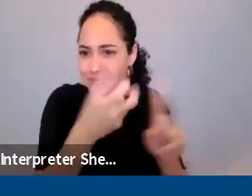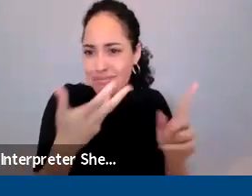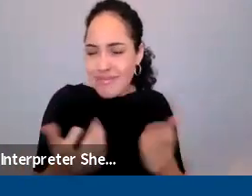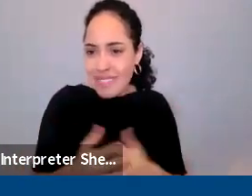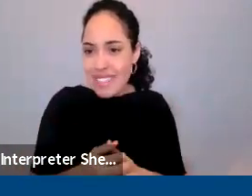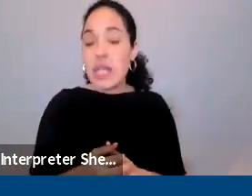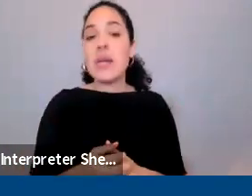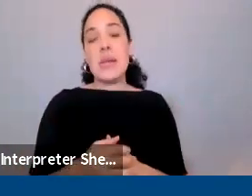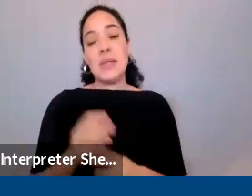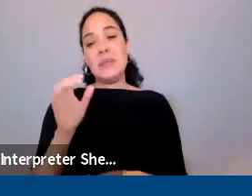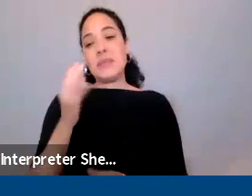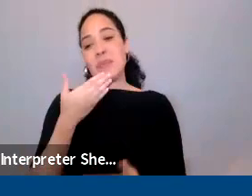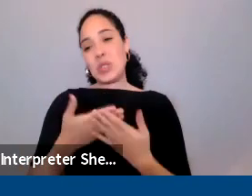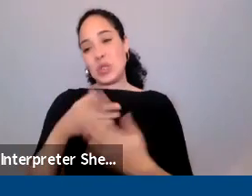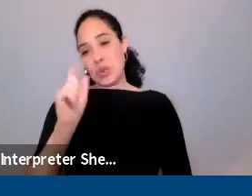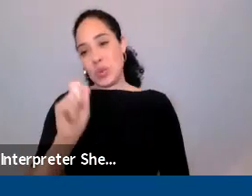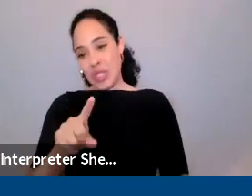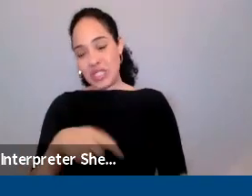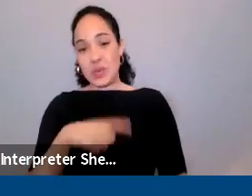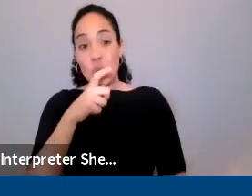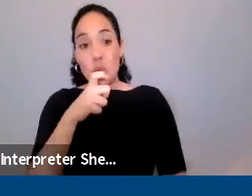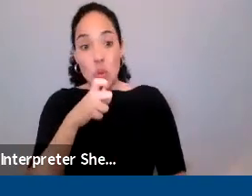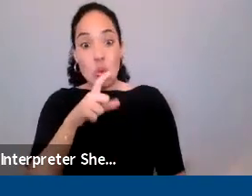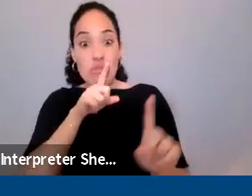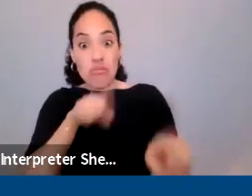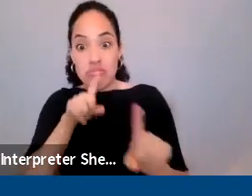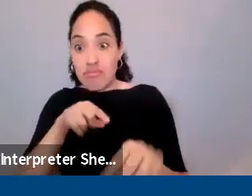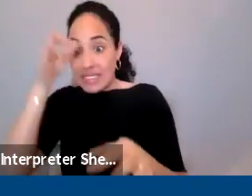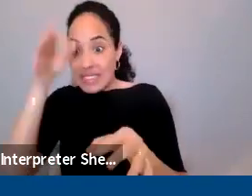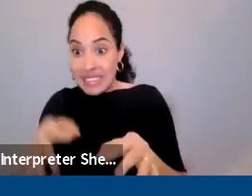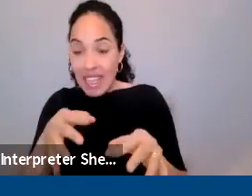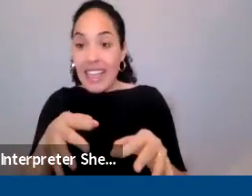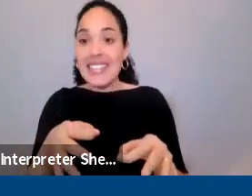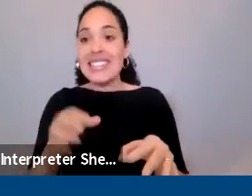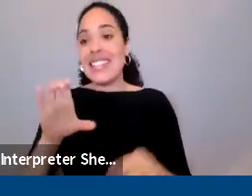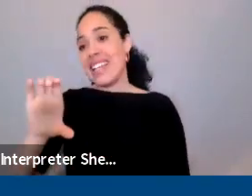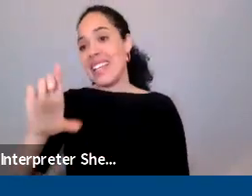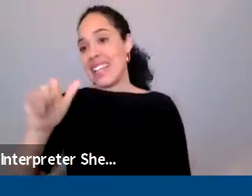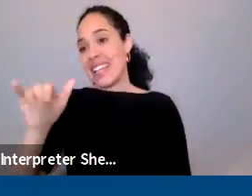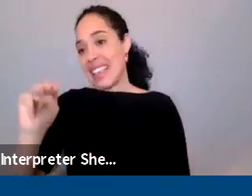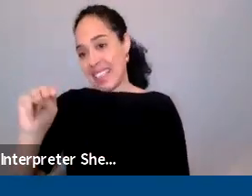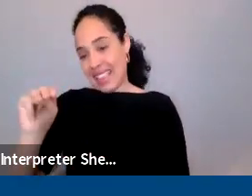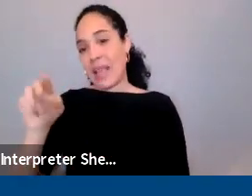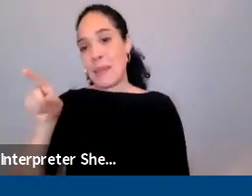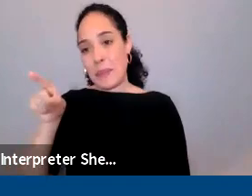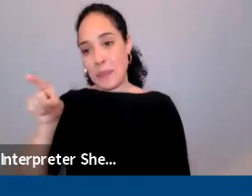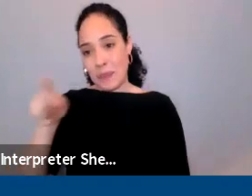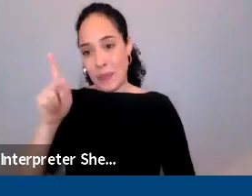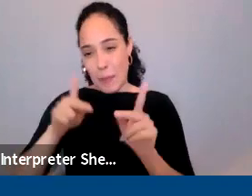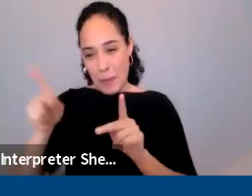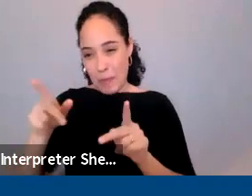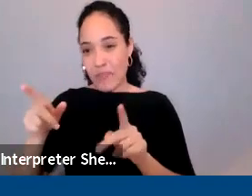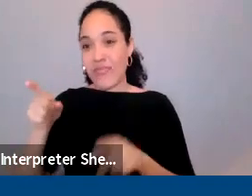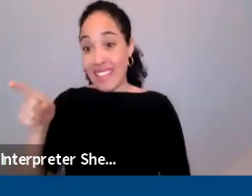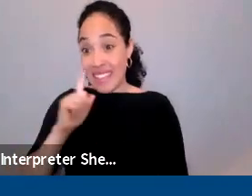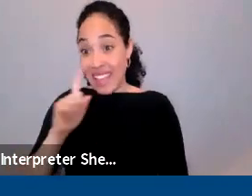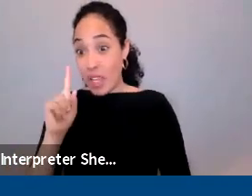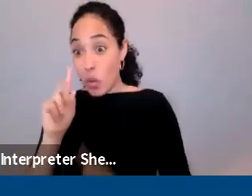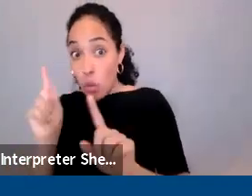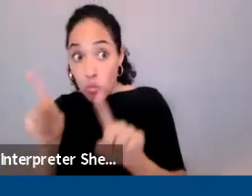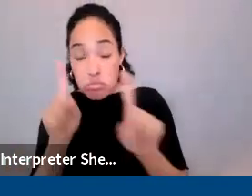adjusters. They're the ones that are going to go out and determine if a claim is covered. The majority of things that we're going to